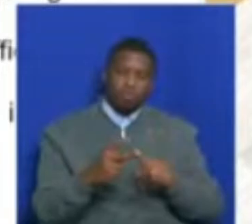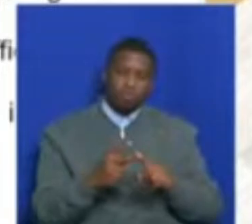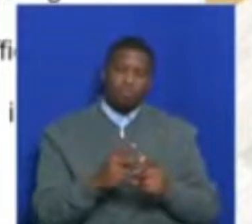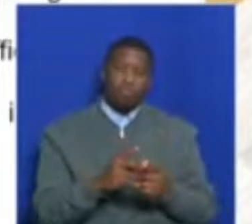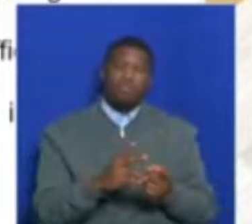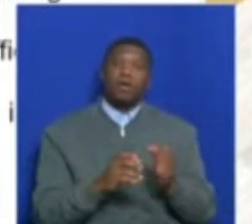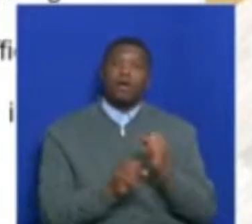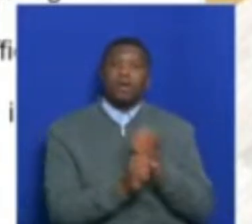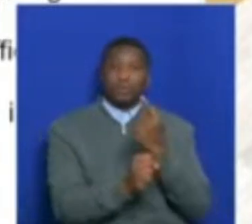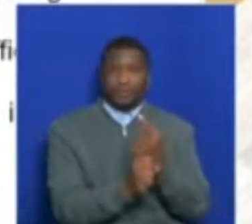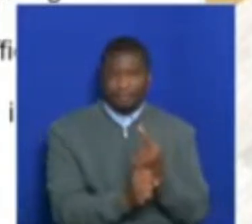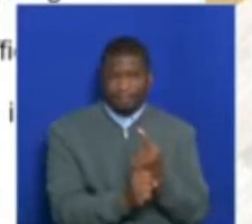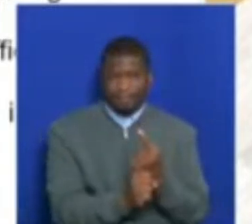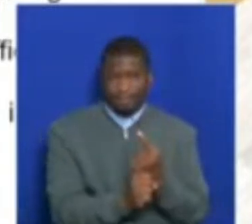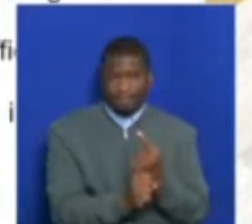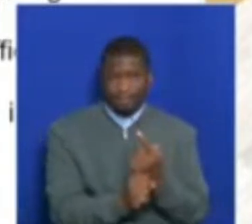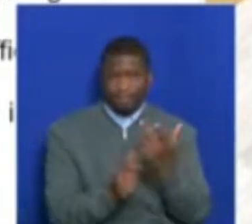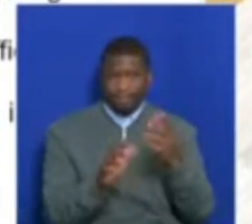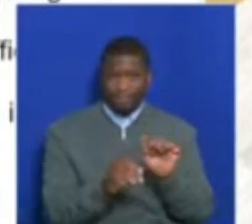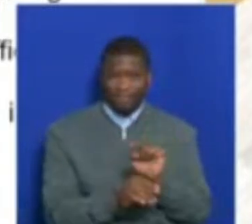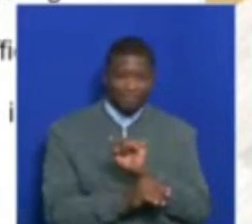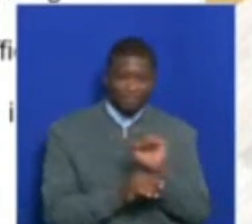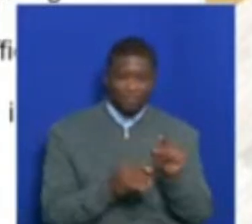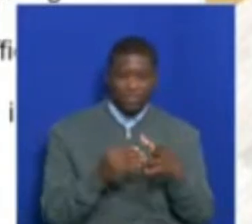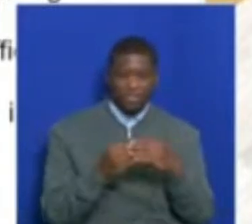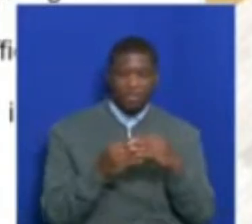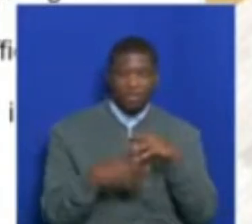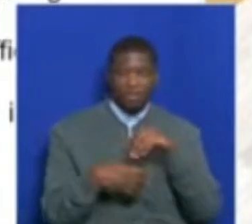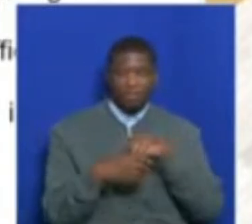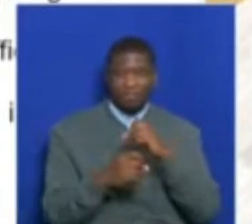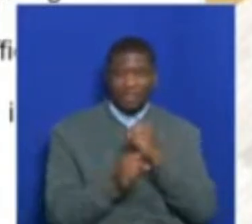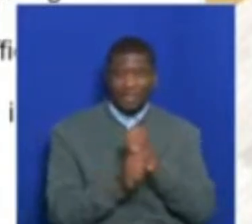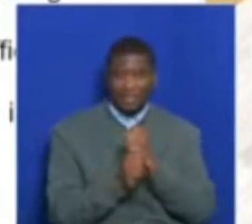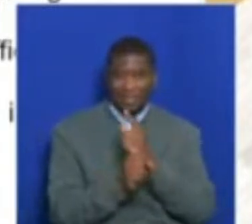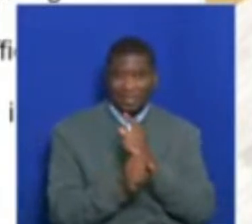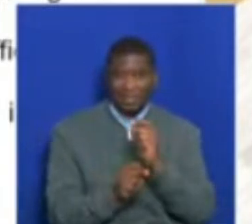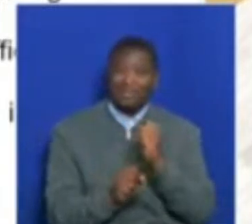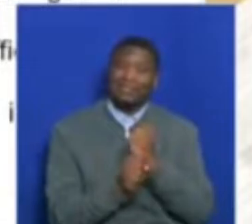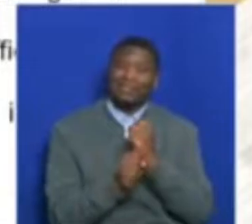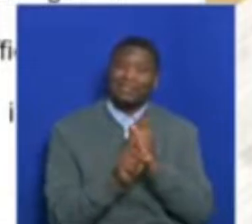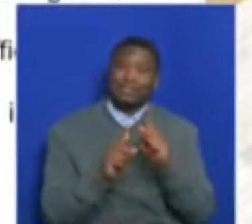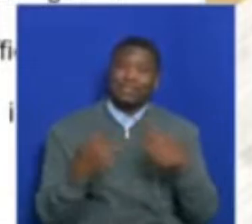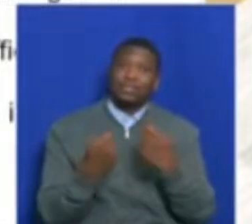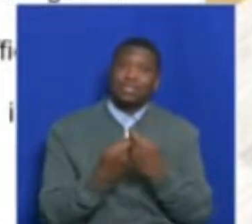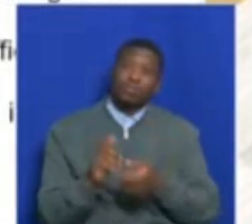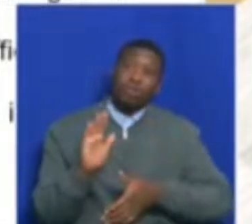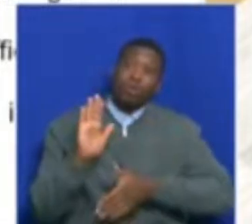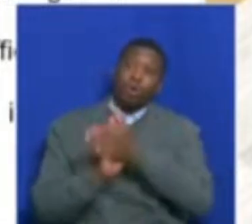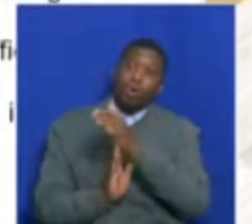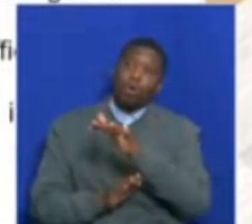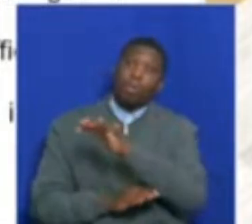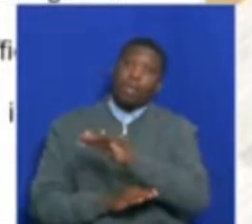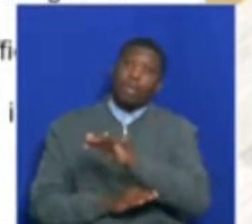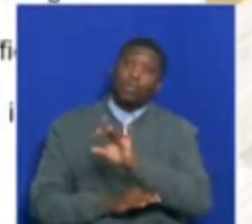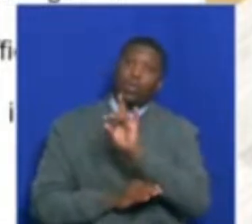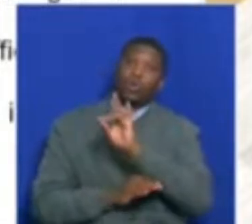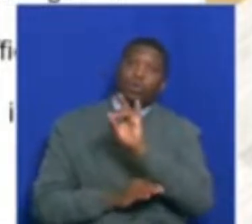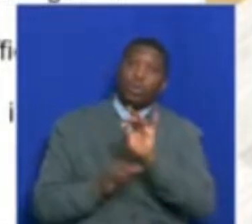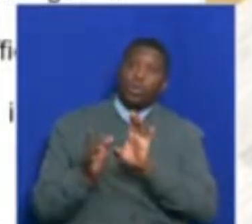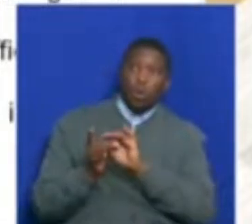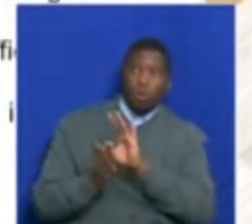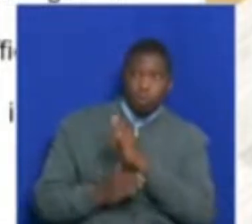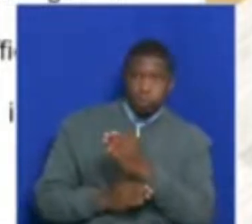The members from the task team then proceeded to the said holiday cottage and knocked on the door and